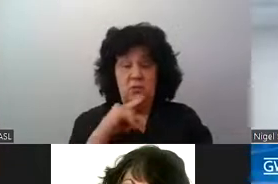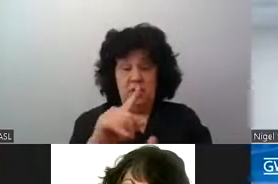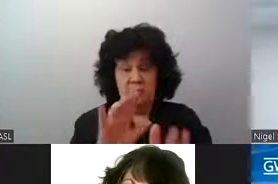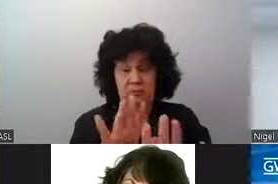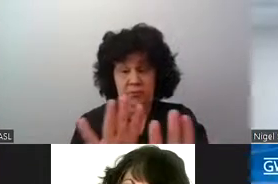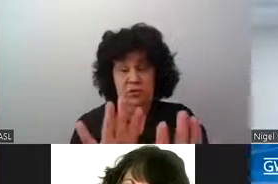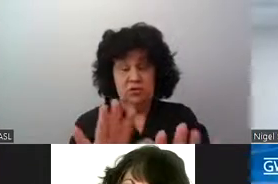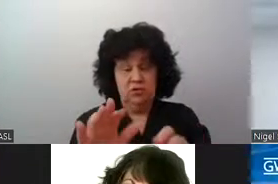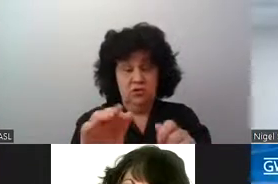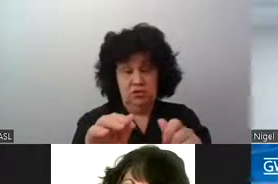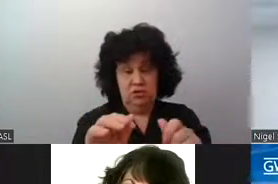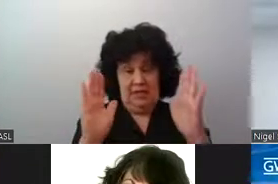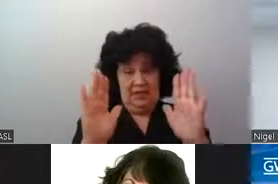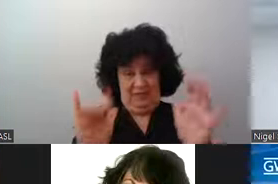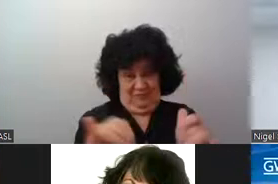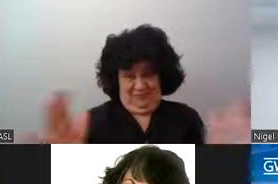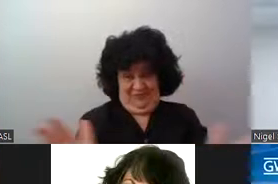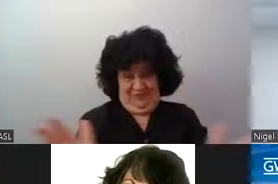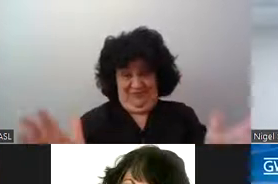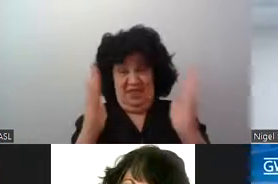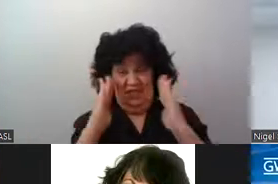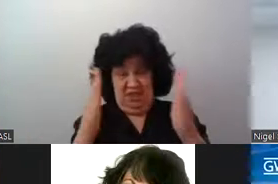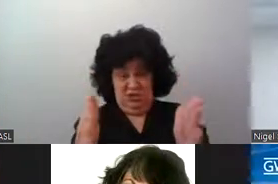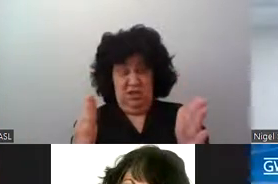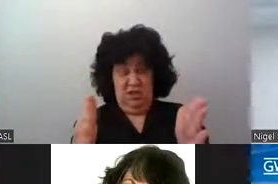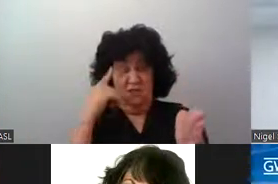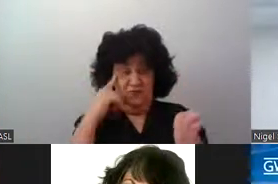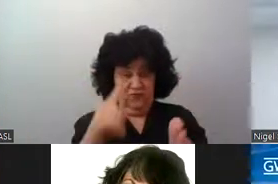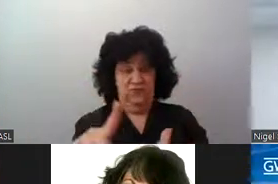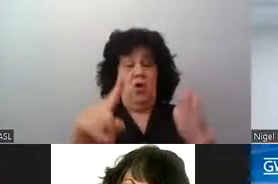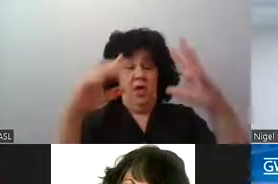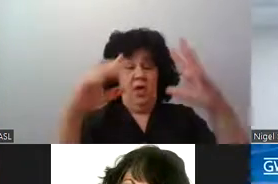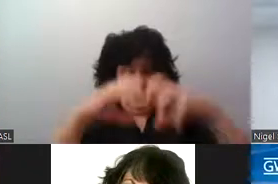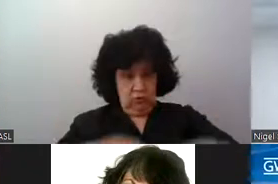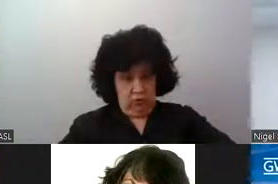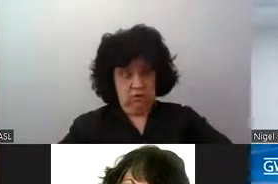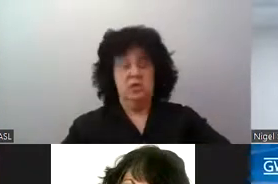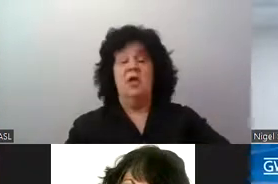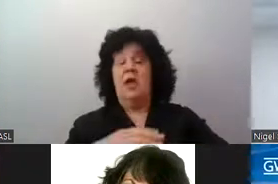deconstruction and reuse of building materials. That is something that, again, is on our